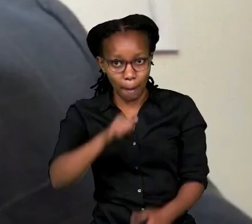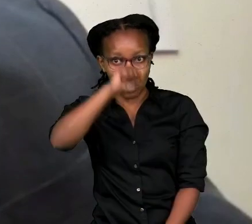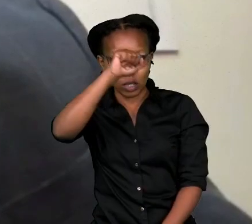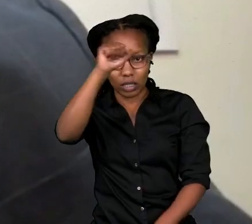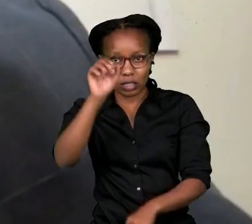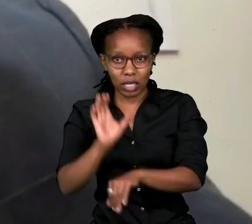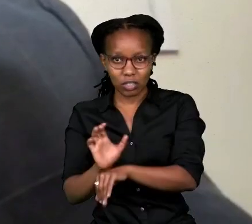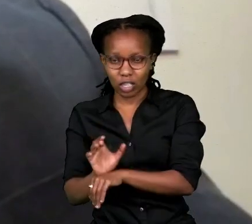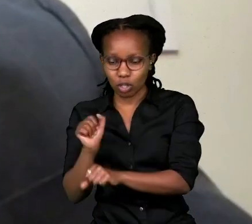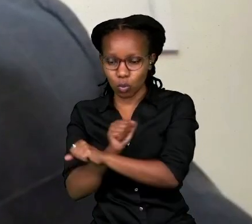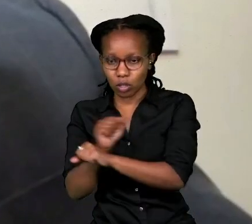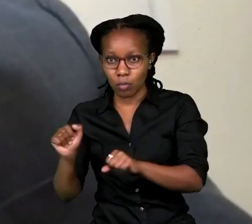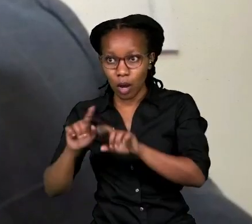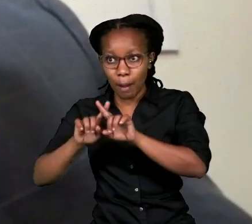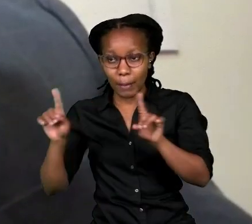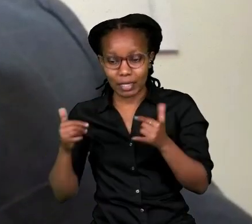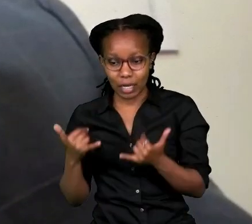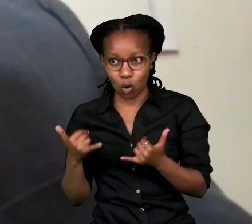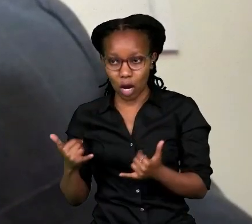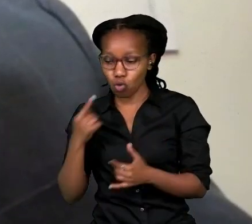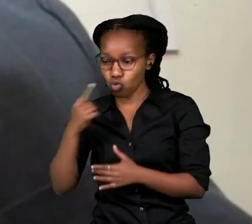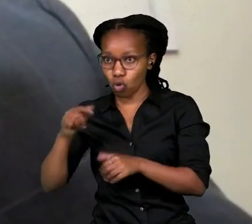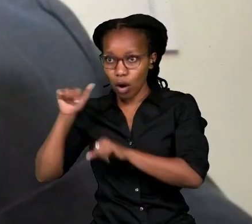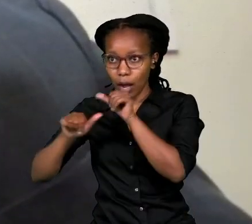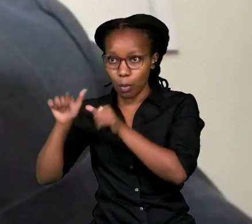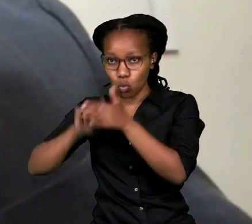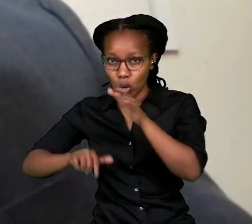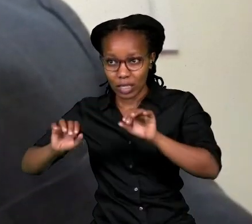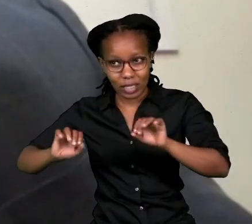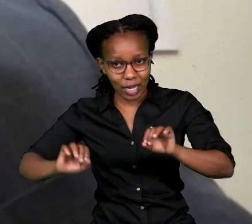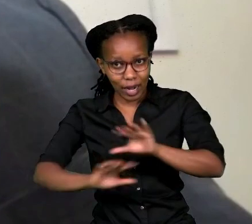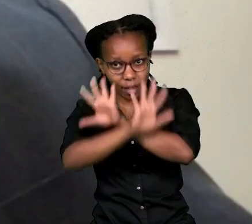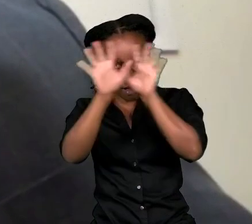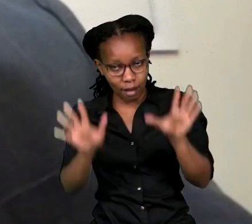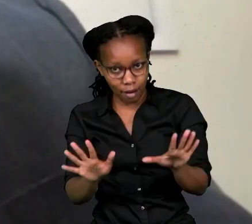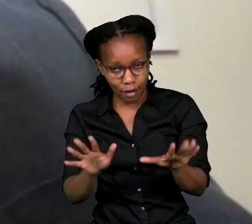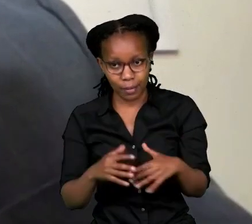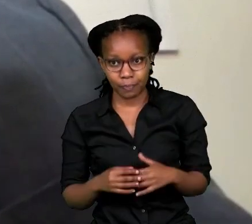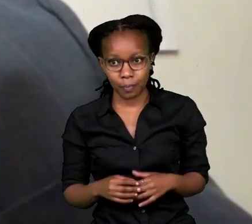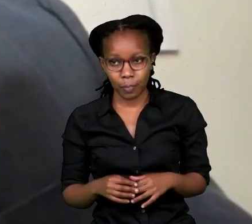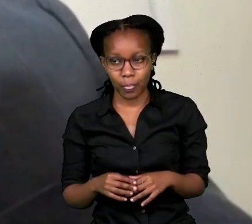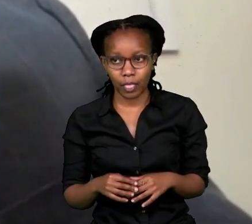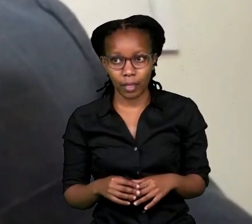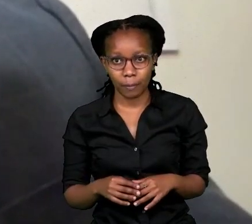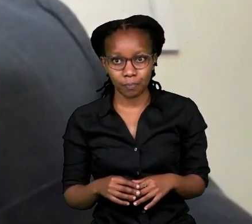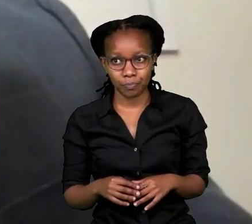church. But what we are talking about here, and this should be very clear, is